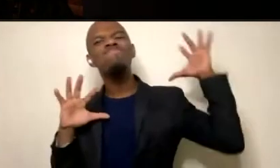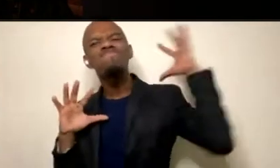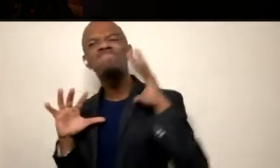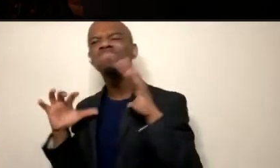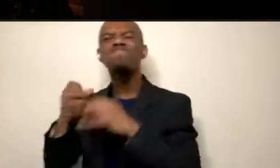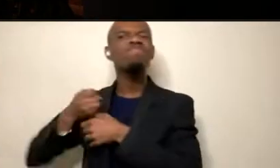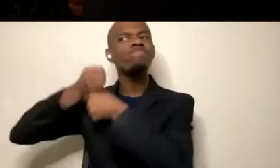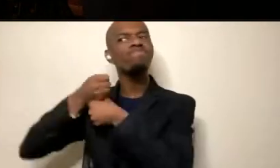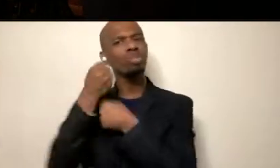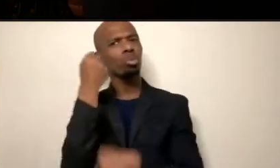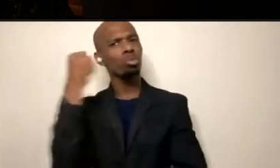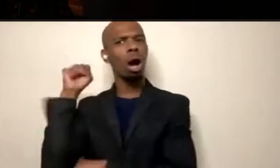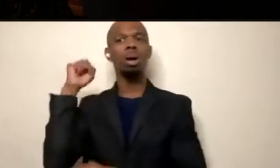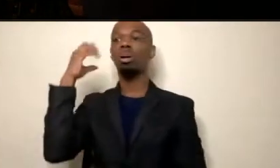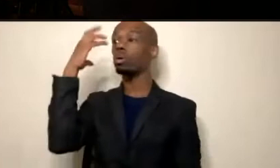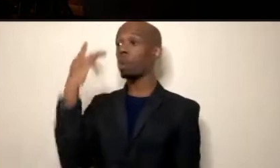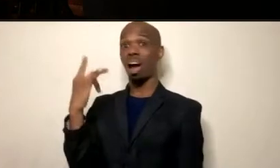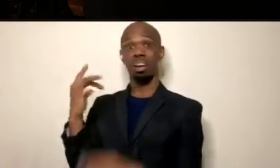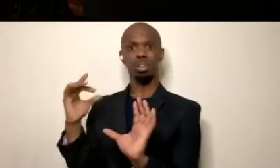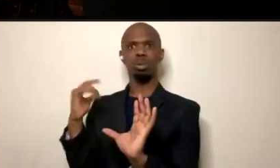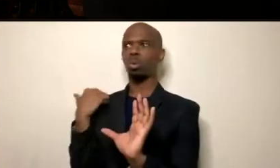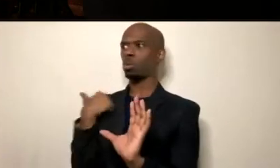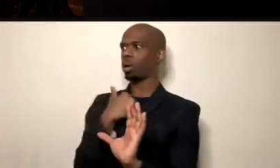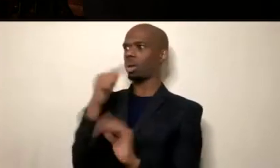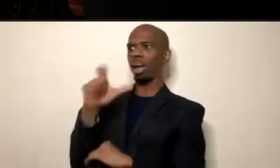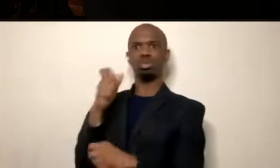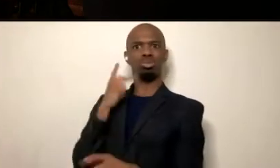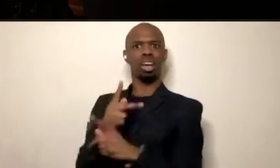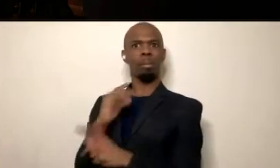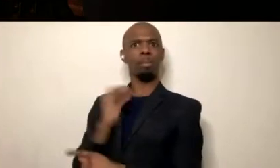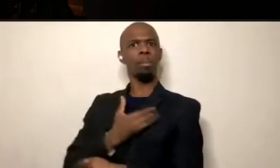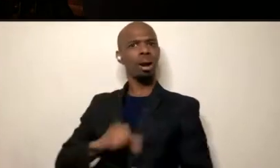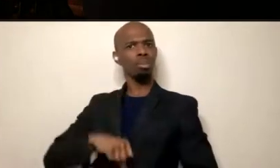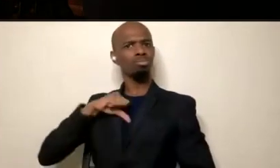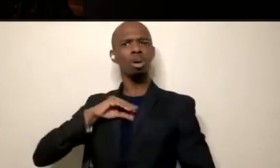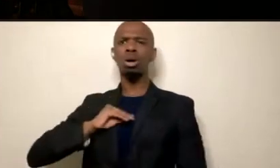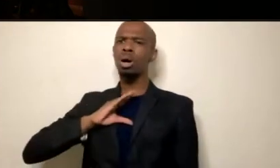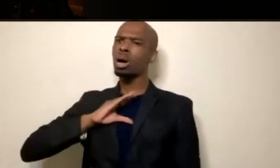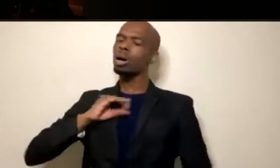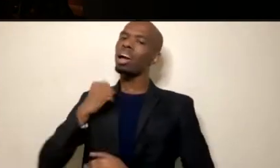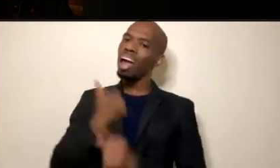just to keep it alive, everybody had to do their own thing. And it's